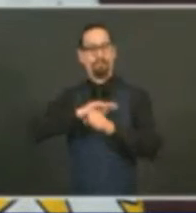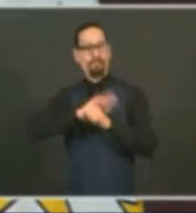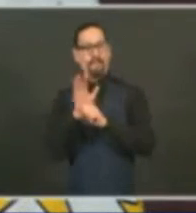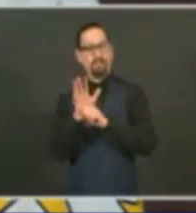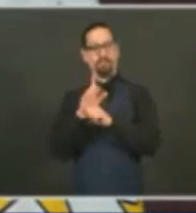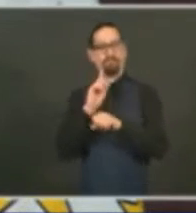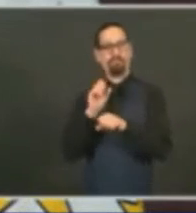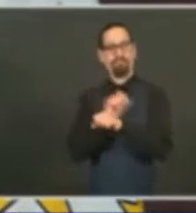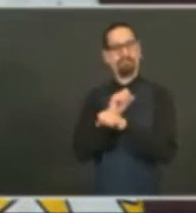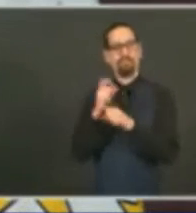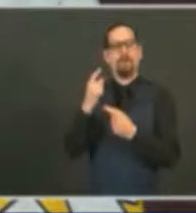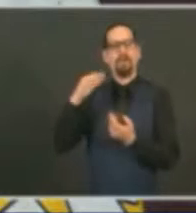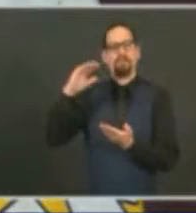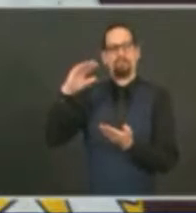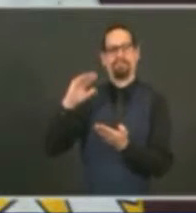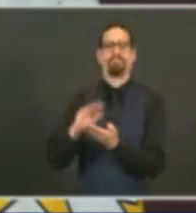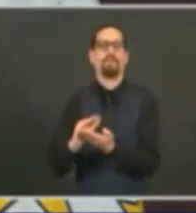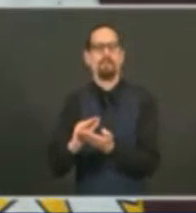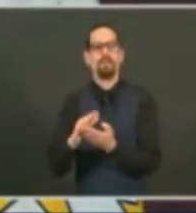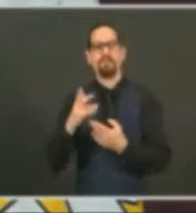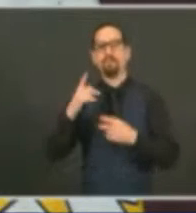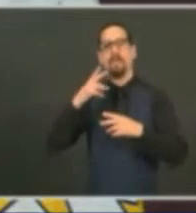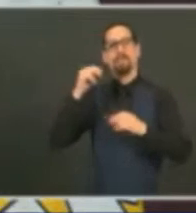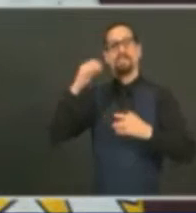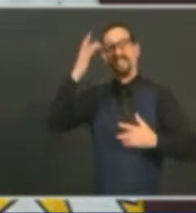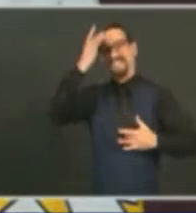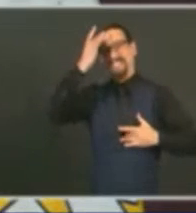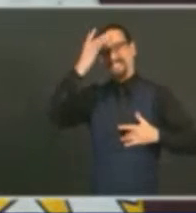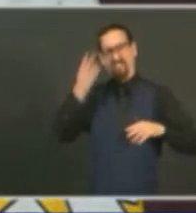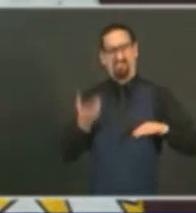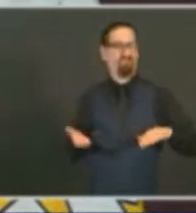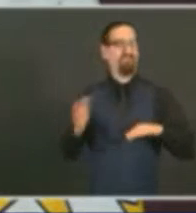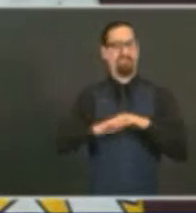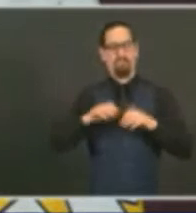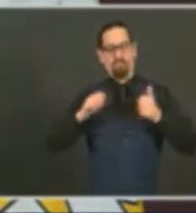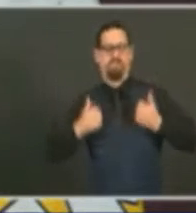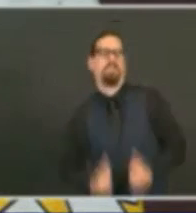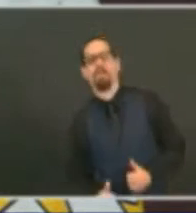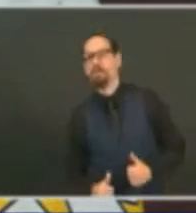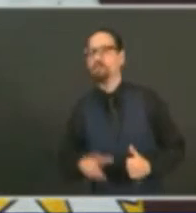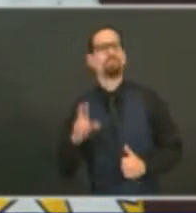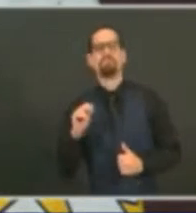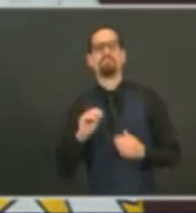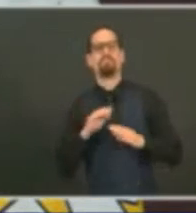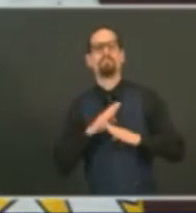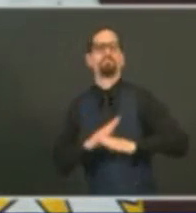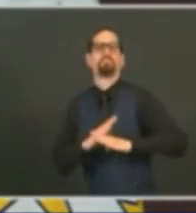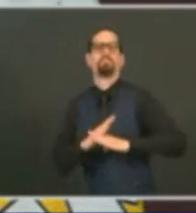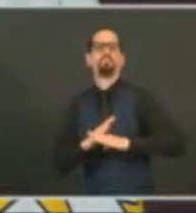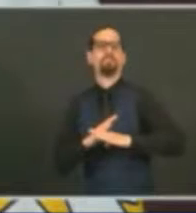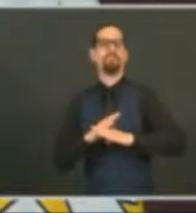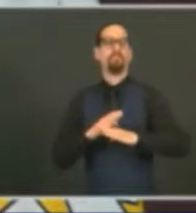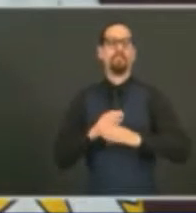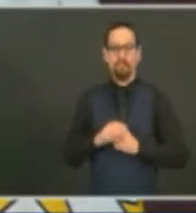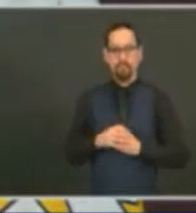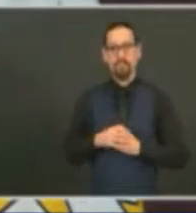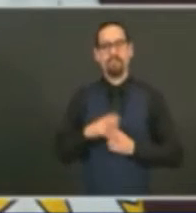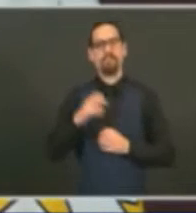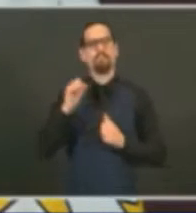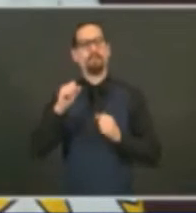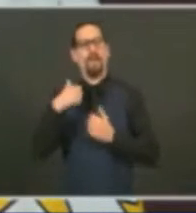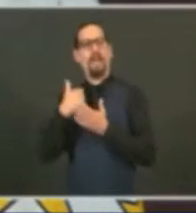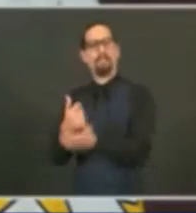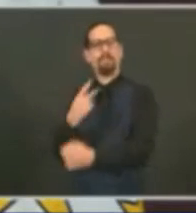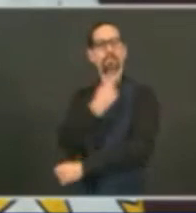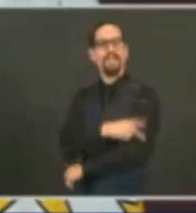This treatment has great potential for certain individual patients, and it can help to keep our hospitalization numbers down